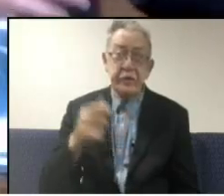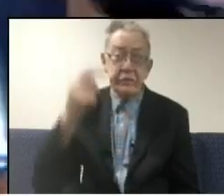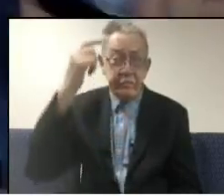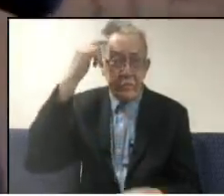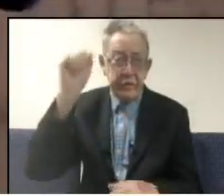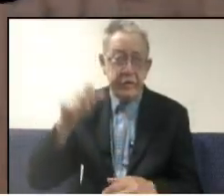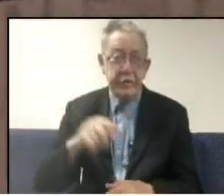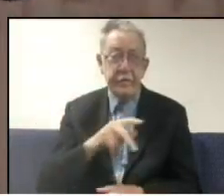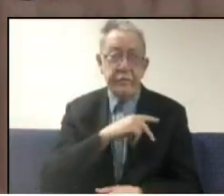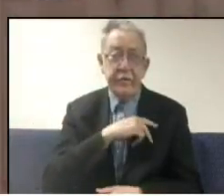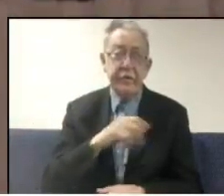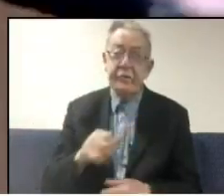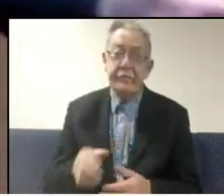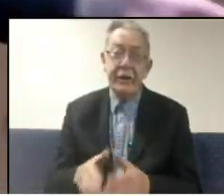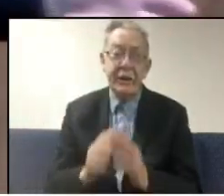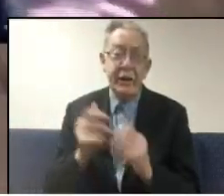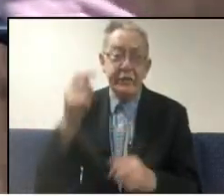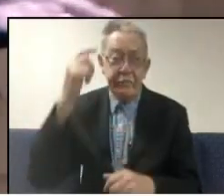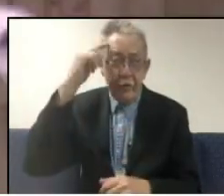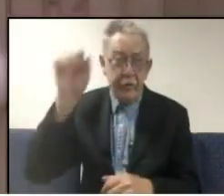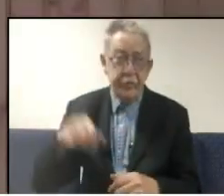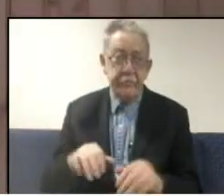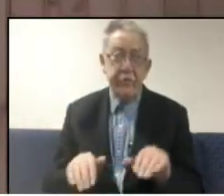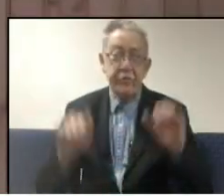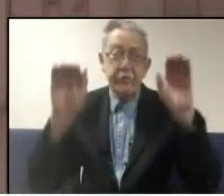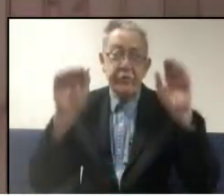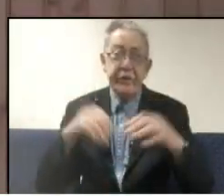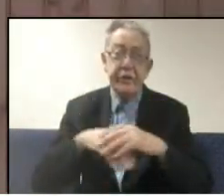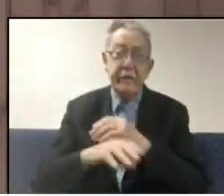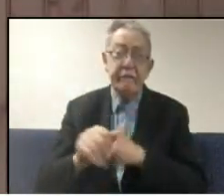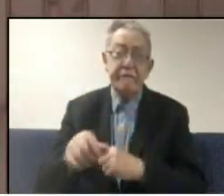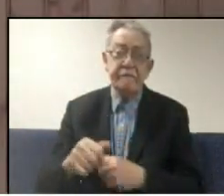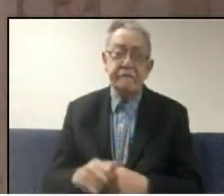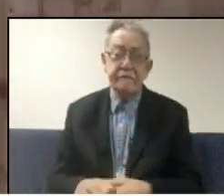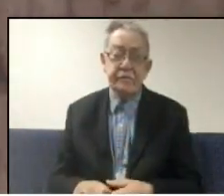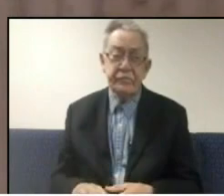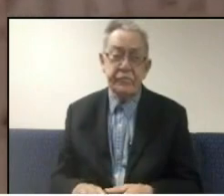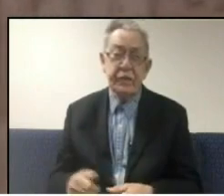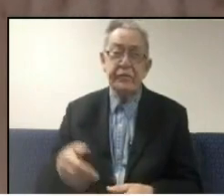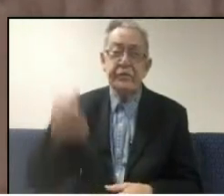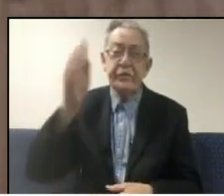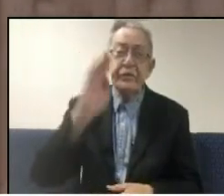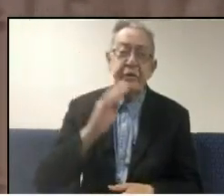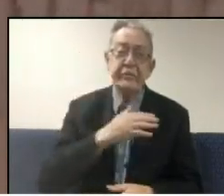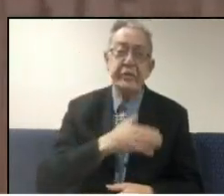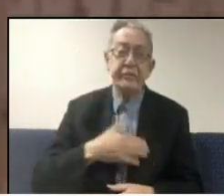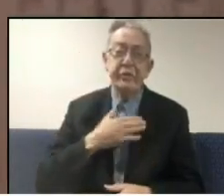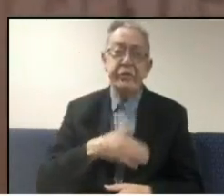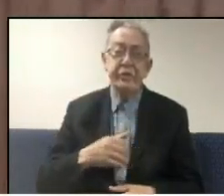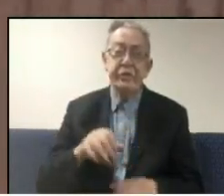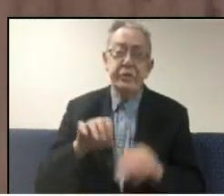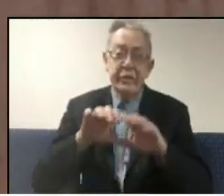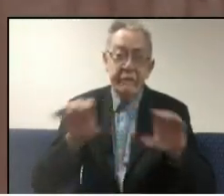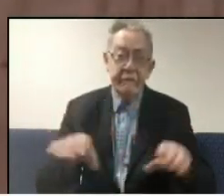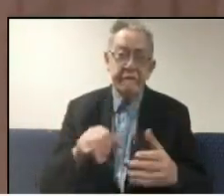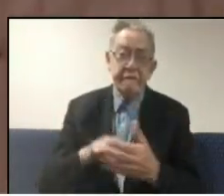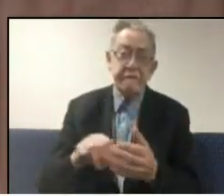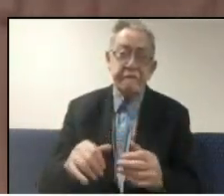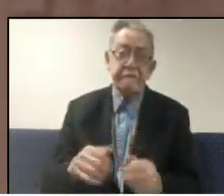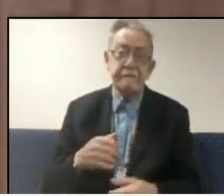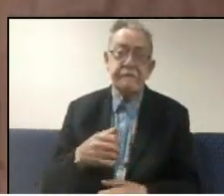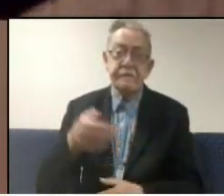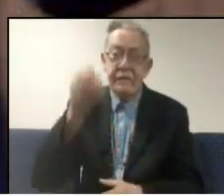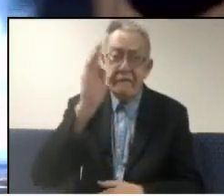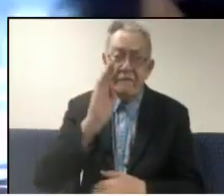been raised in it, not because Paul had been trained by other apostles, but because God was pleased to do so. And He is pleased to reveal Himself